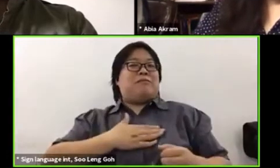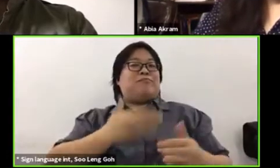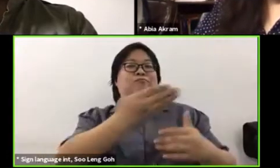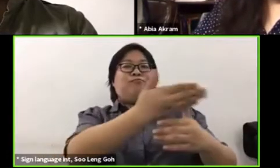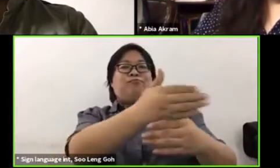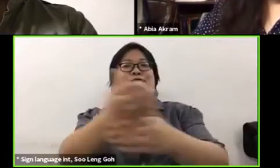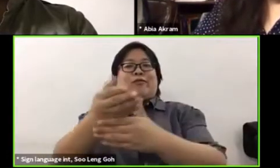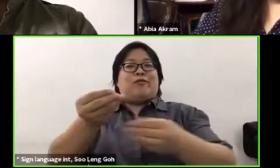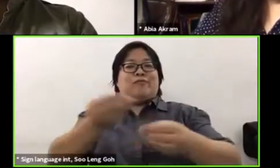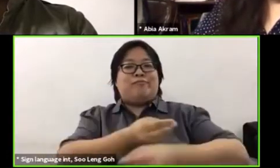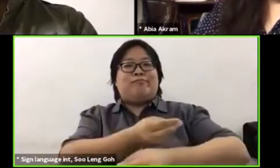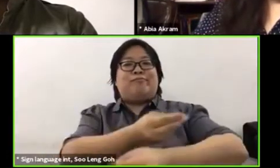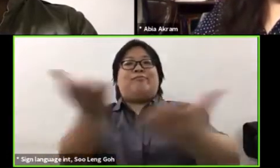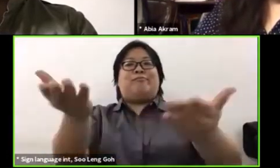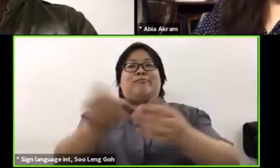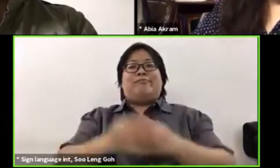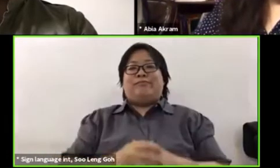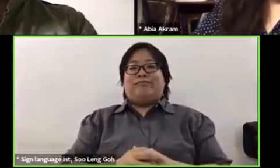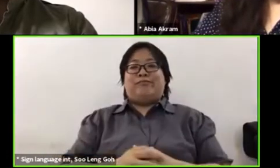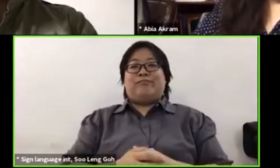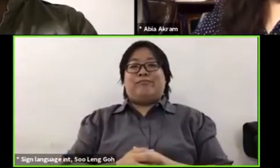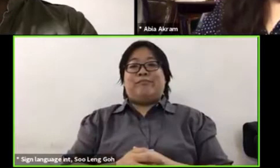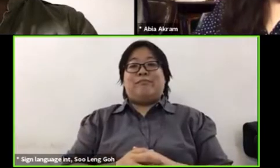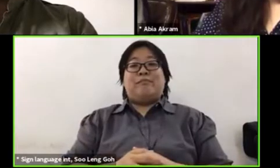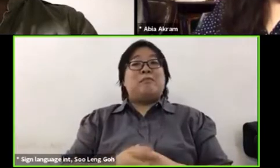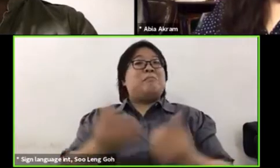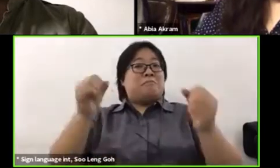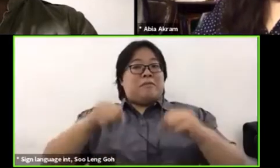with those that are requesting. Otherwise, flick me an email,